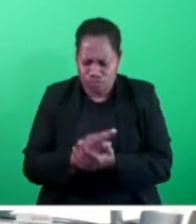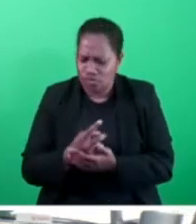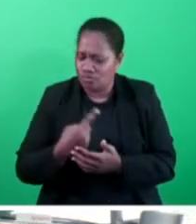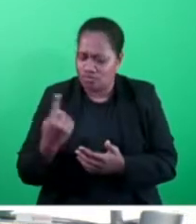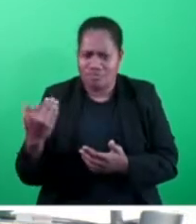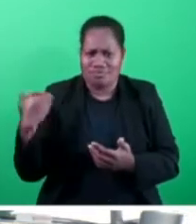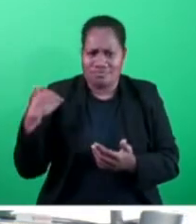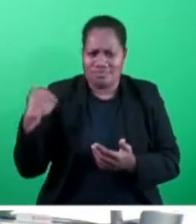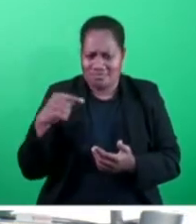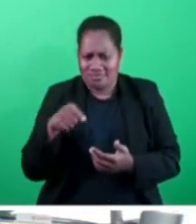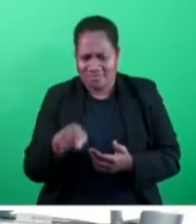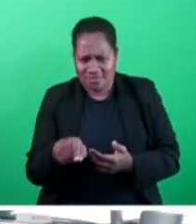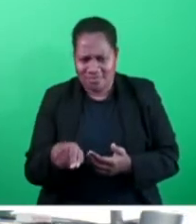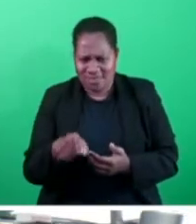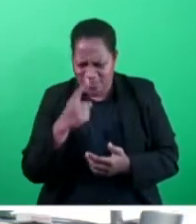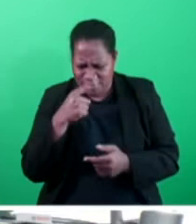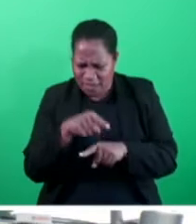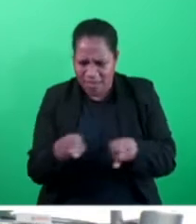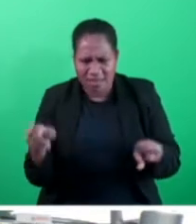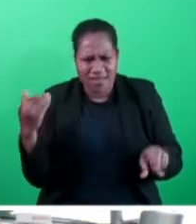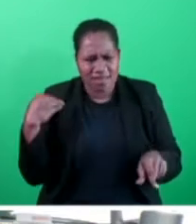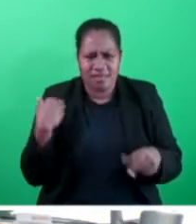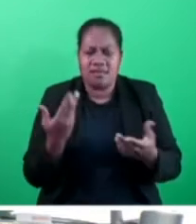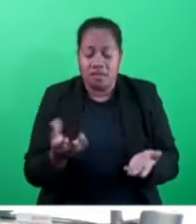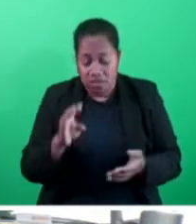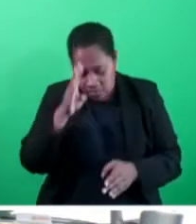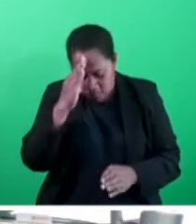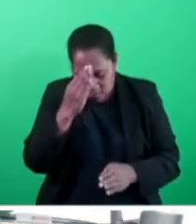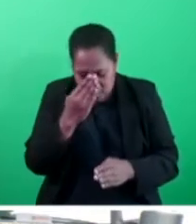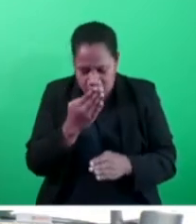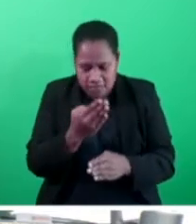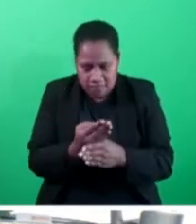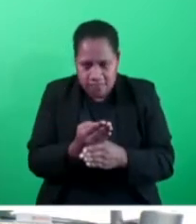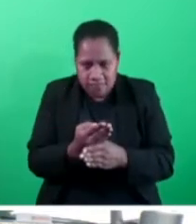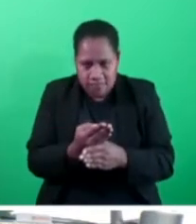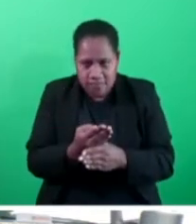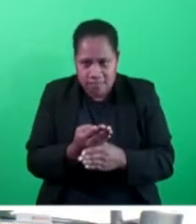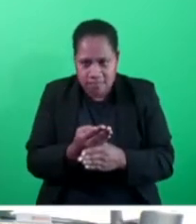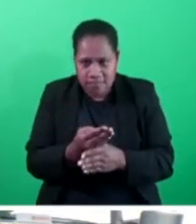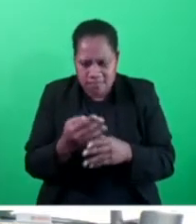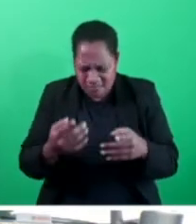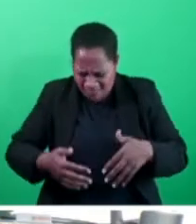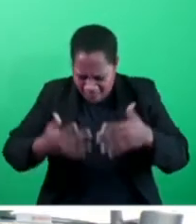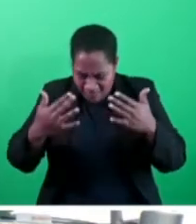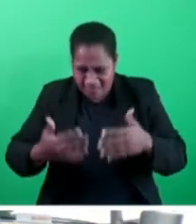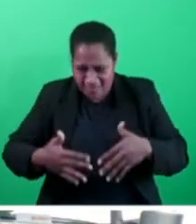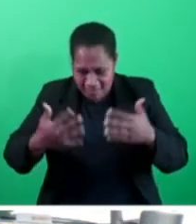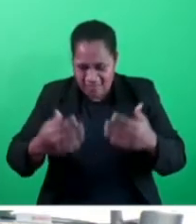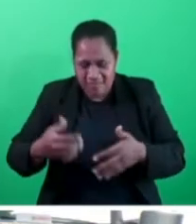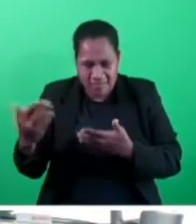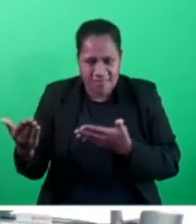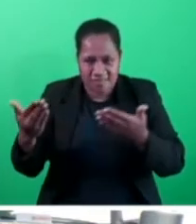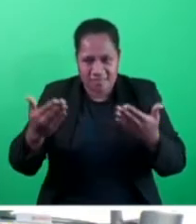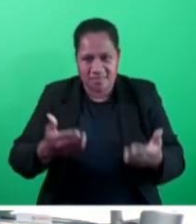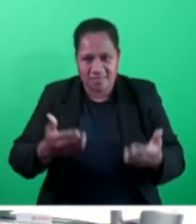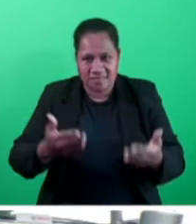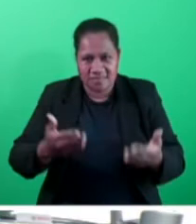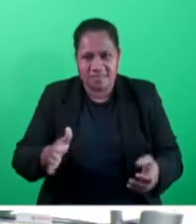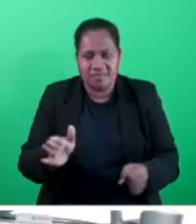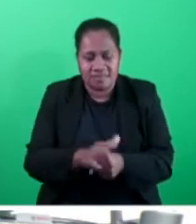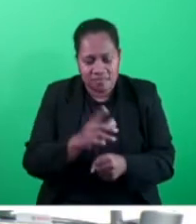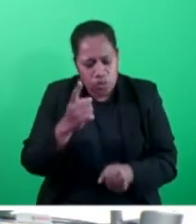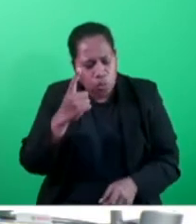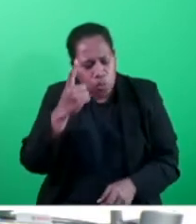said, I hope that facts and figures I have outlined in this regard make sense to the sensible, intelligent Fijian